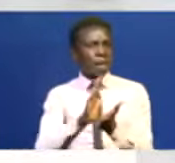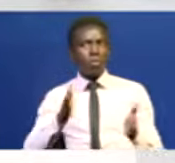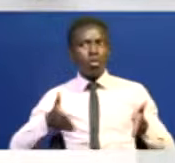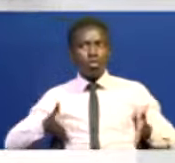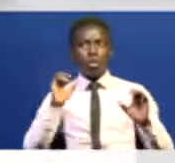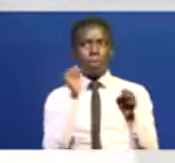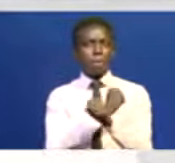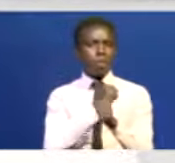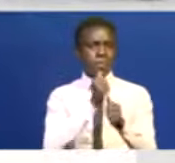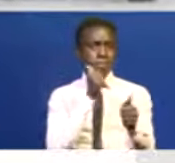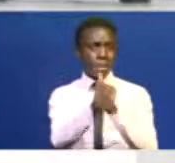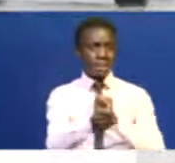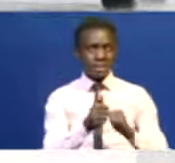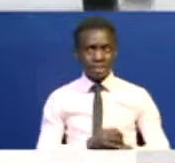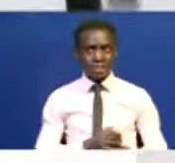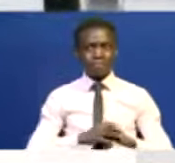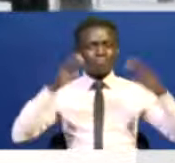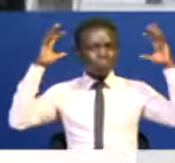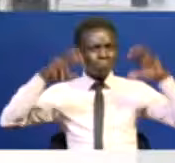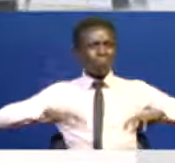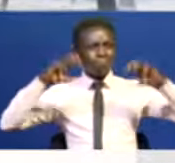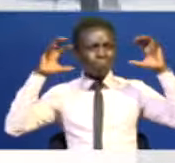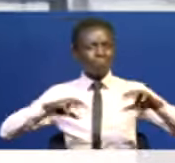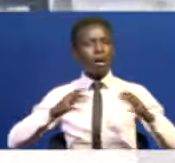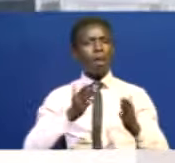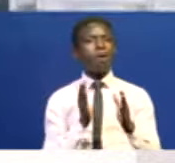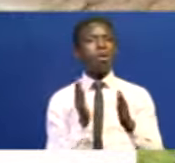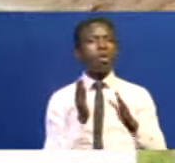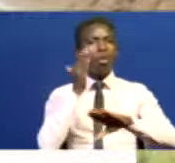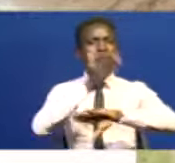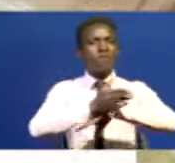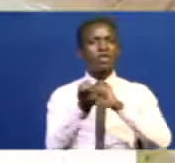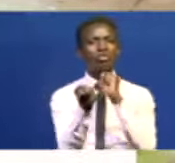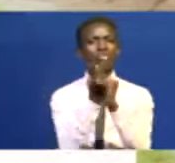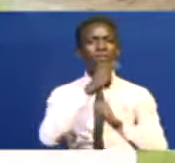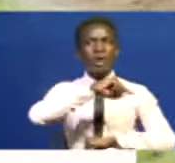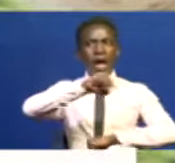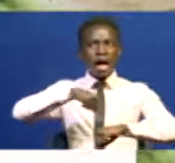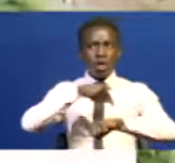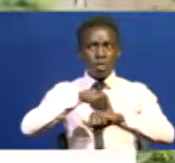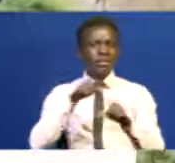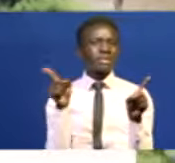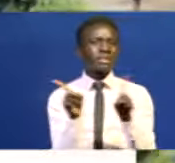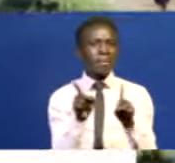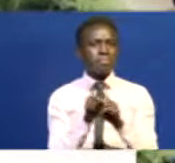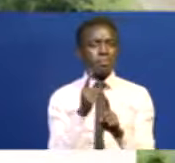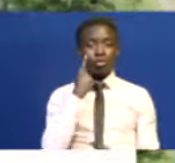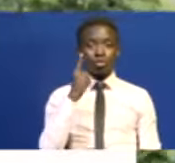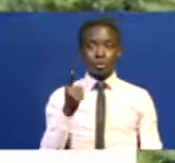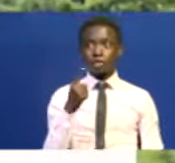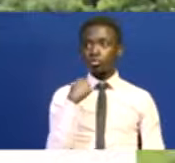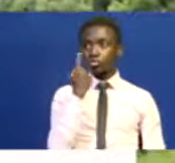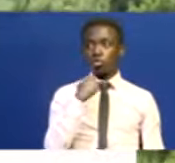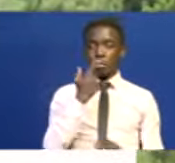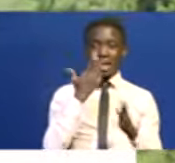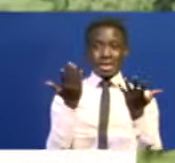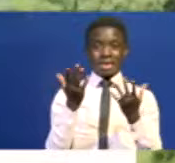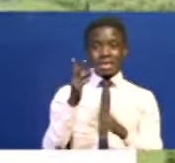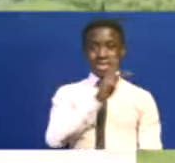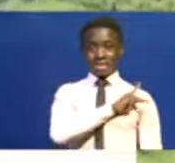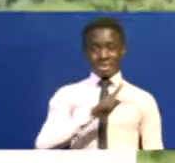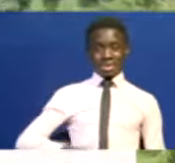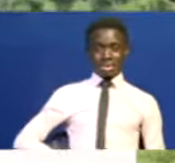has been pounding the region for more than 12 hours, even delayed the program of the visiting royal couple by more than an